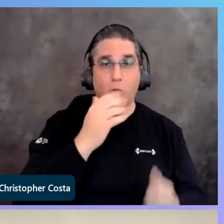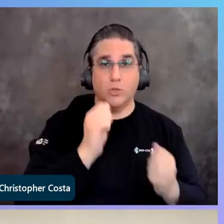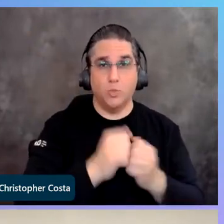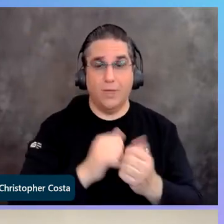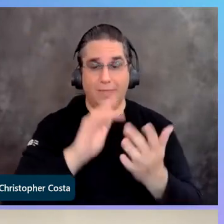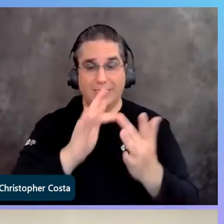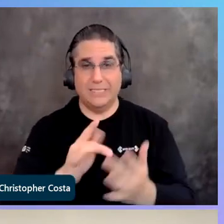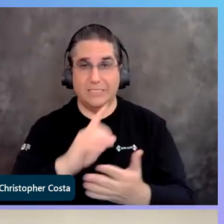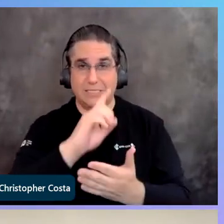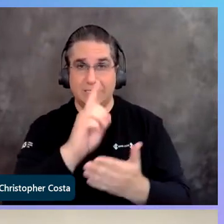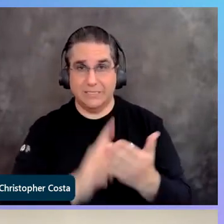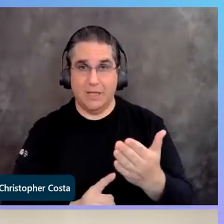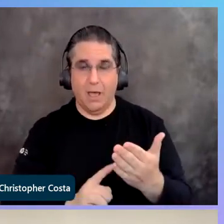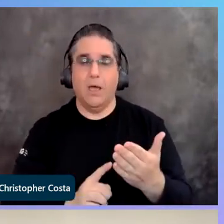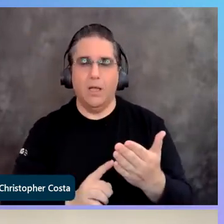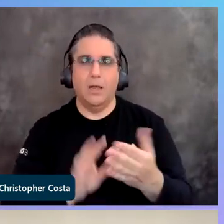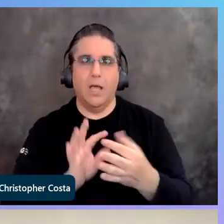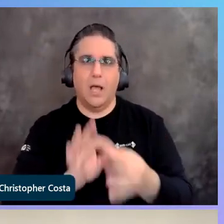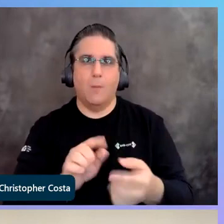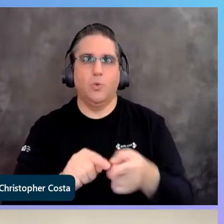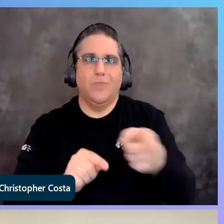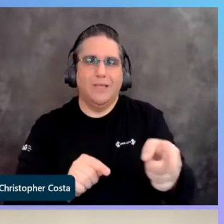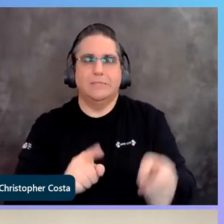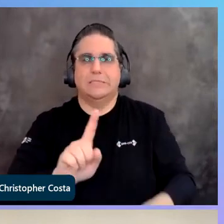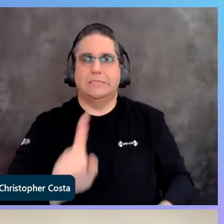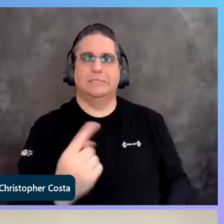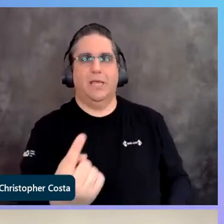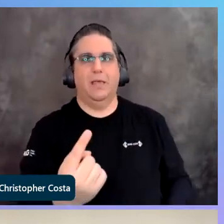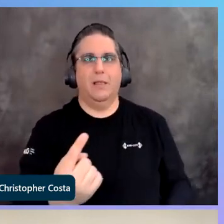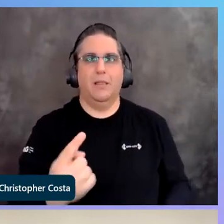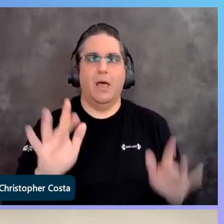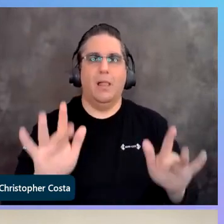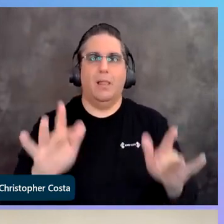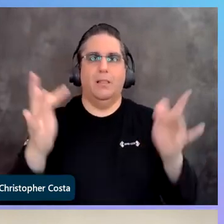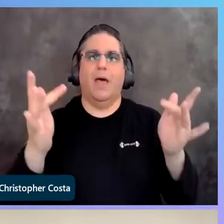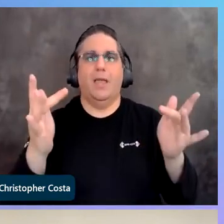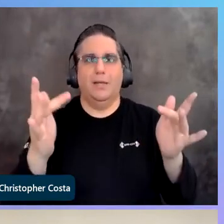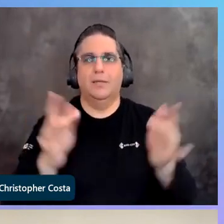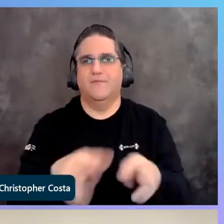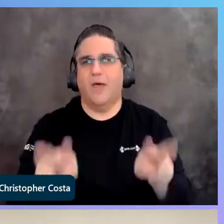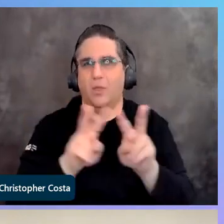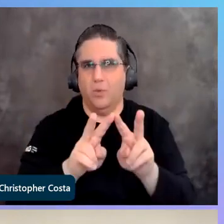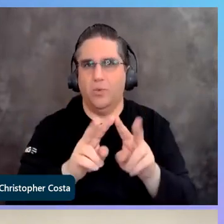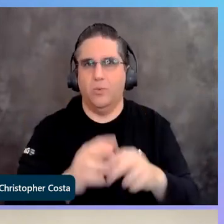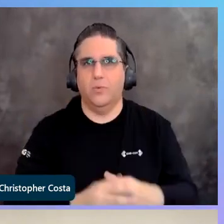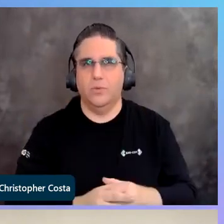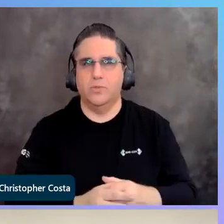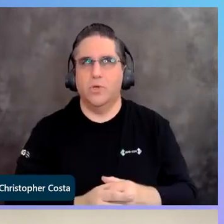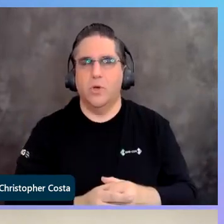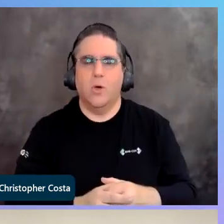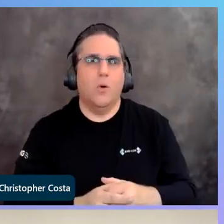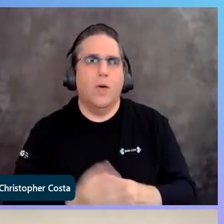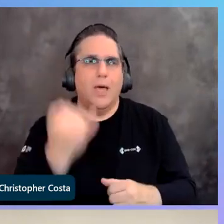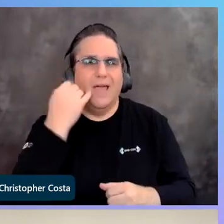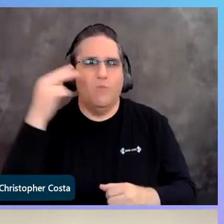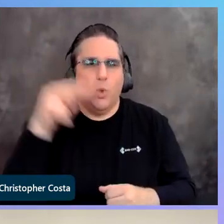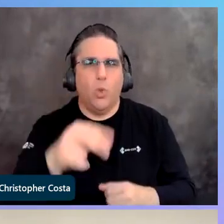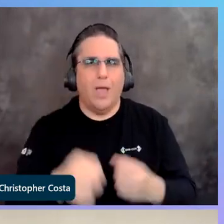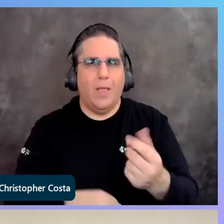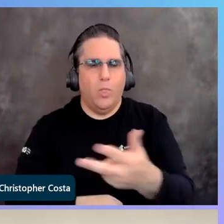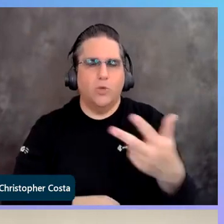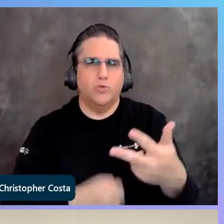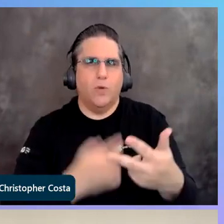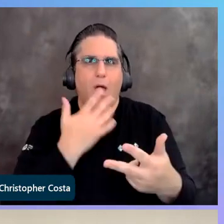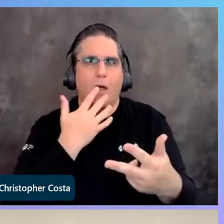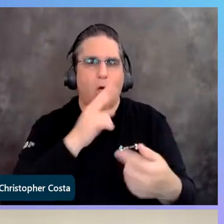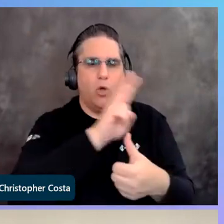are tied to a singular lightness value. So what would happen if we actually looked at these 3 color combinations as data